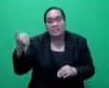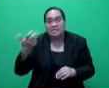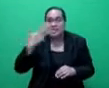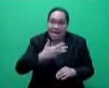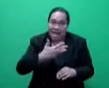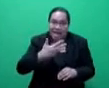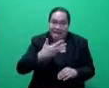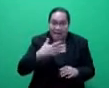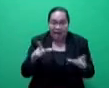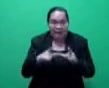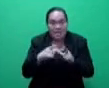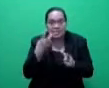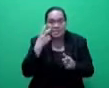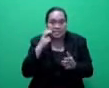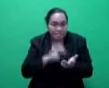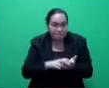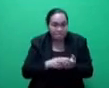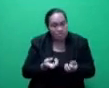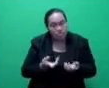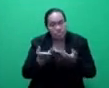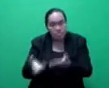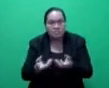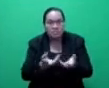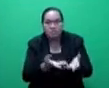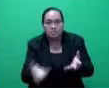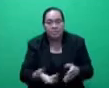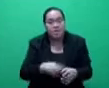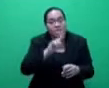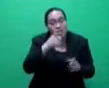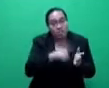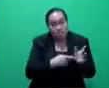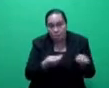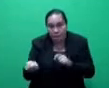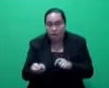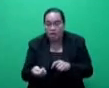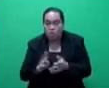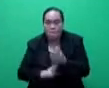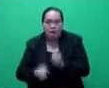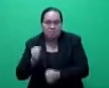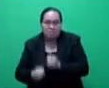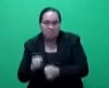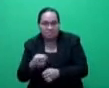business licenses issued from 1st January to 31st March 2020, compared to